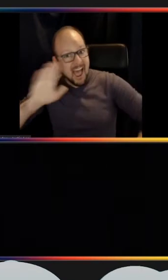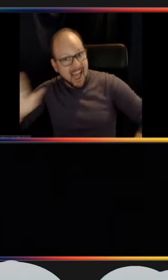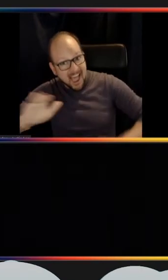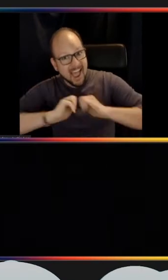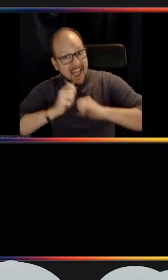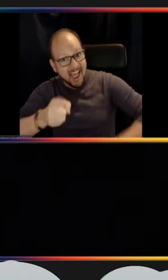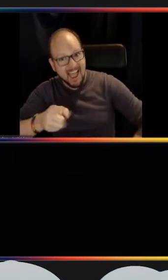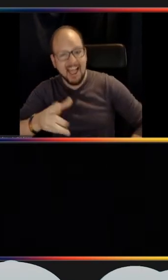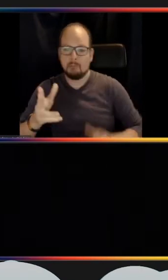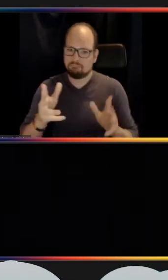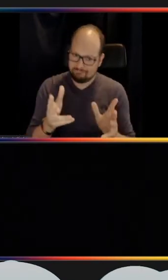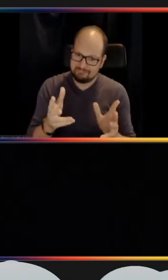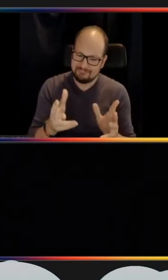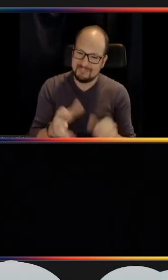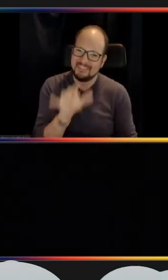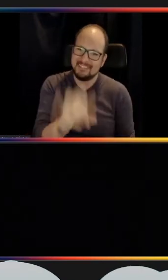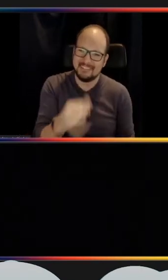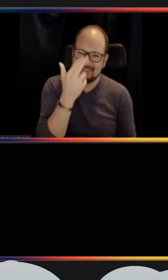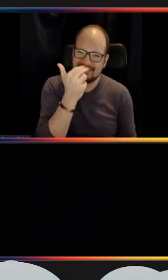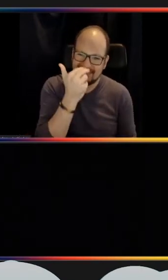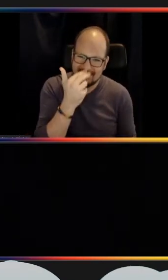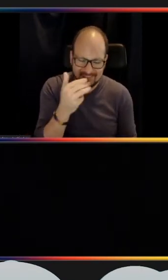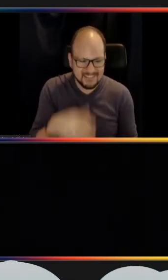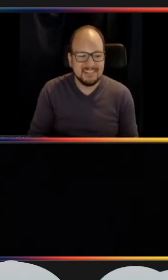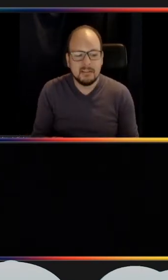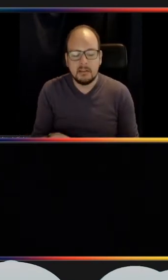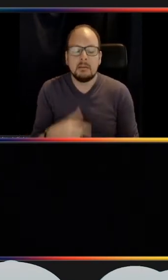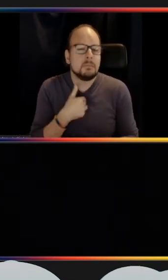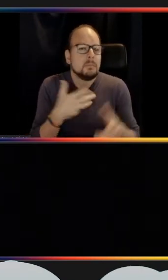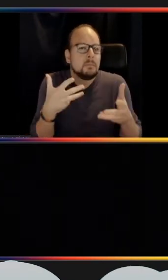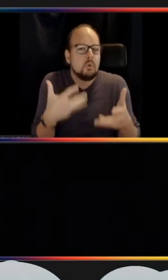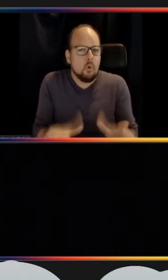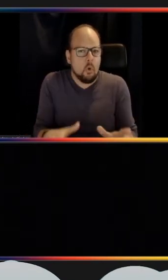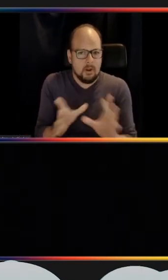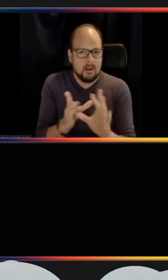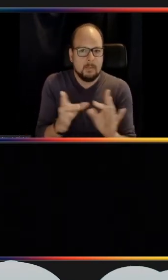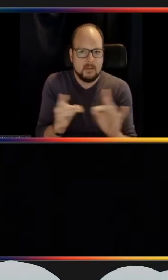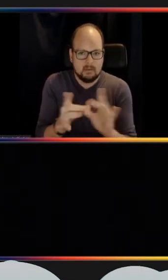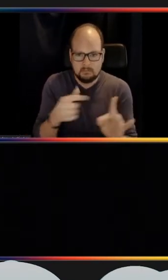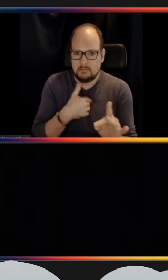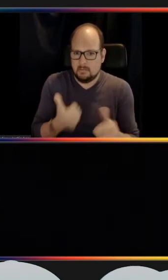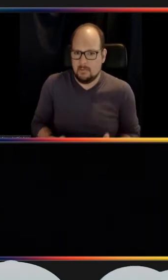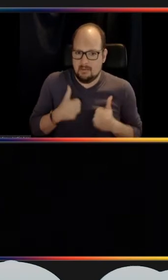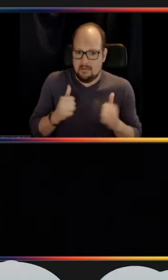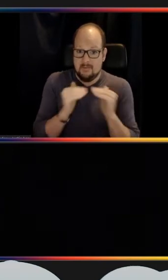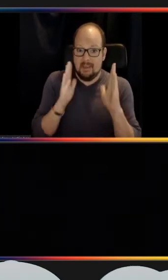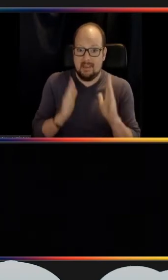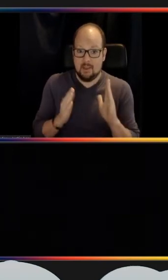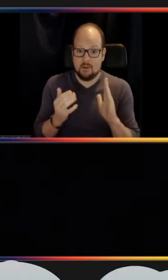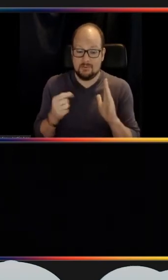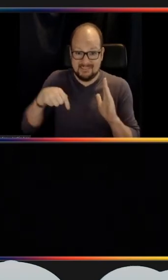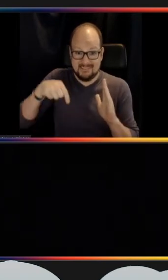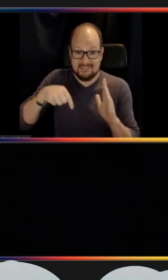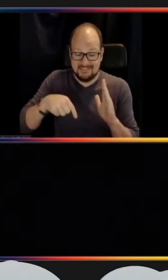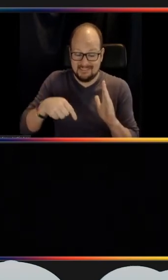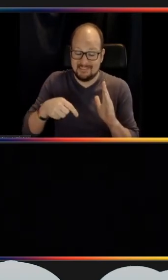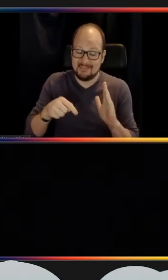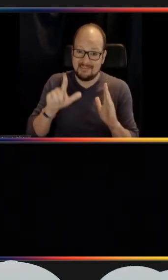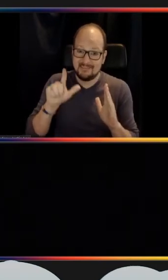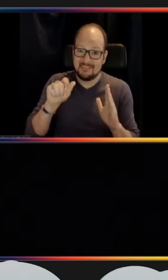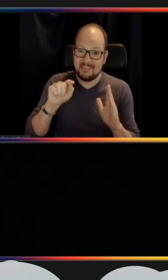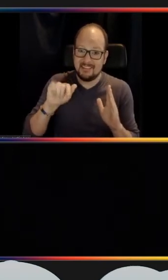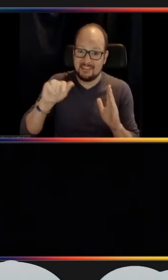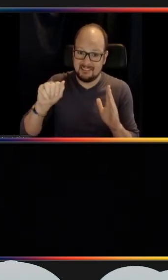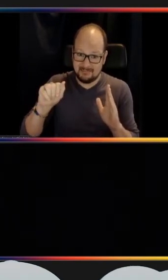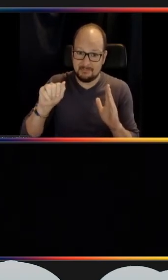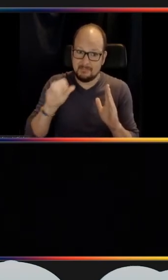good. I know we mentioned this earlier. I live in a Latina household, so I apologize in advance if, you know, you